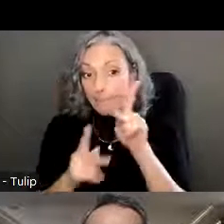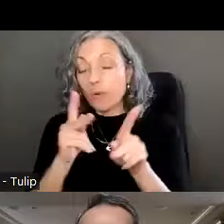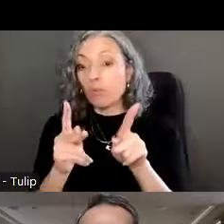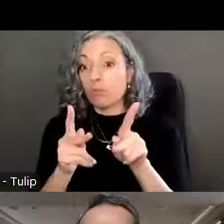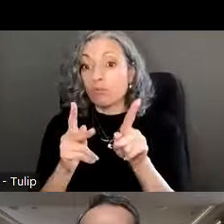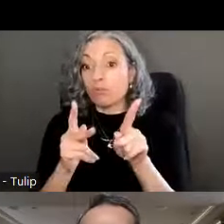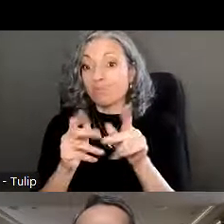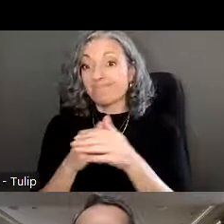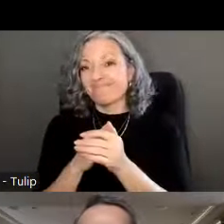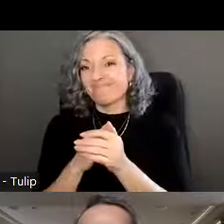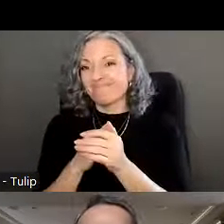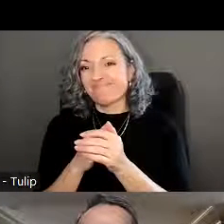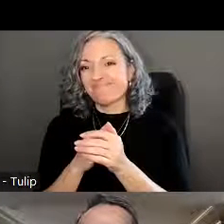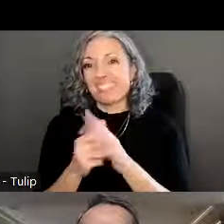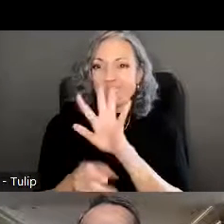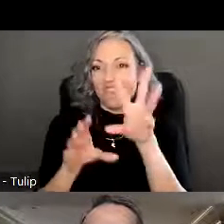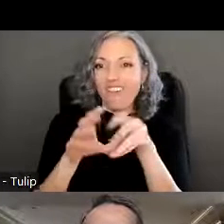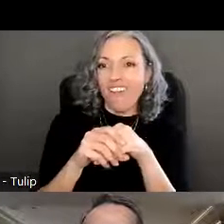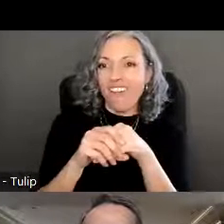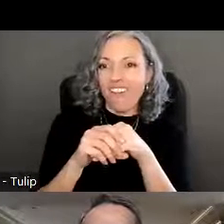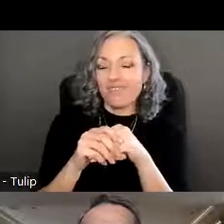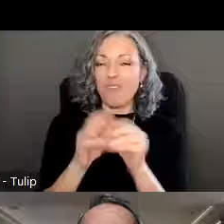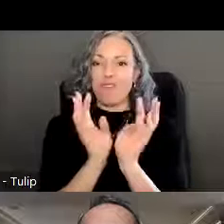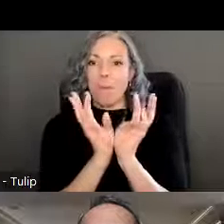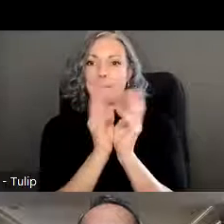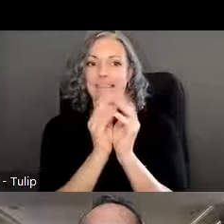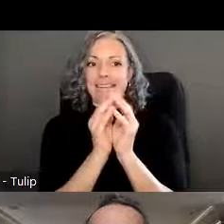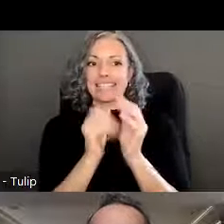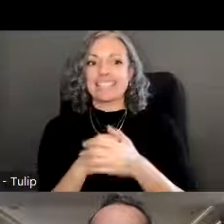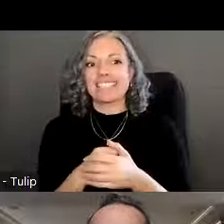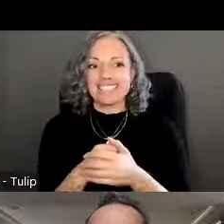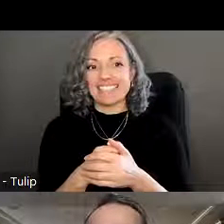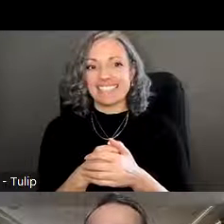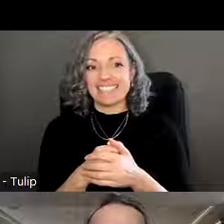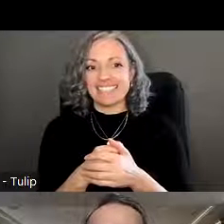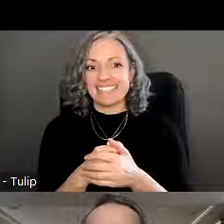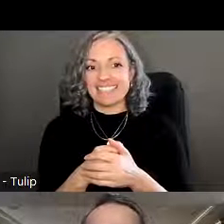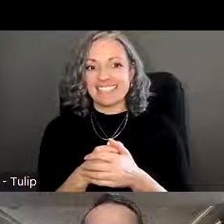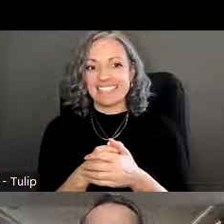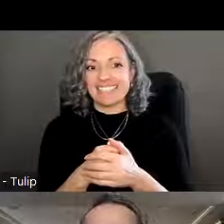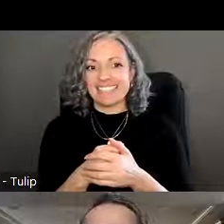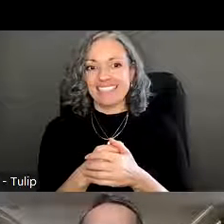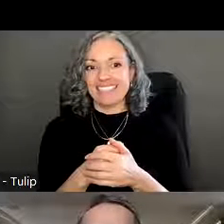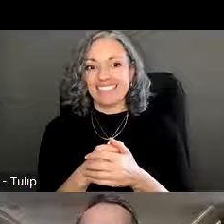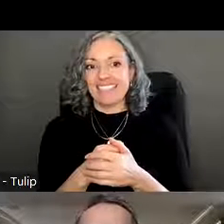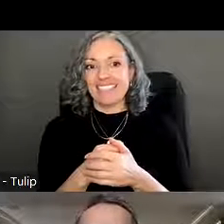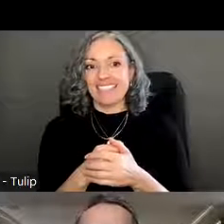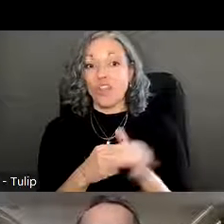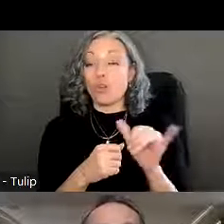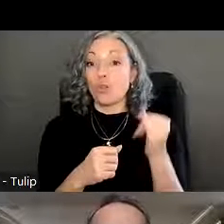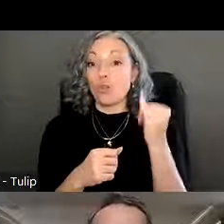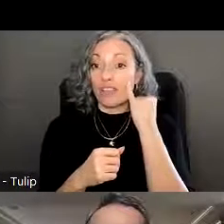us, to participate in meetings, even if they aren't able to travel, include persons